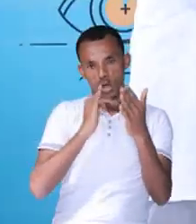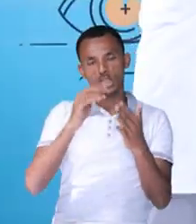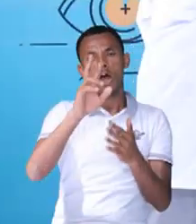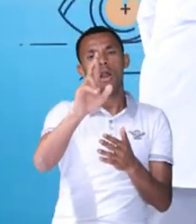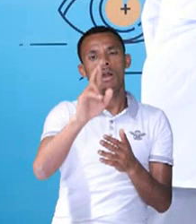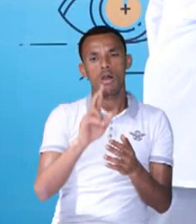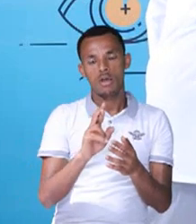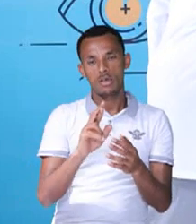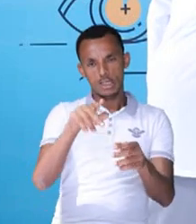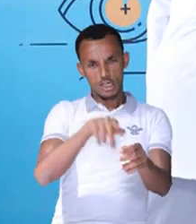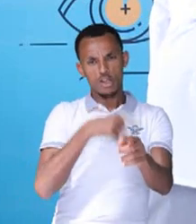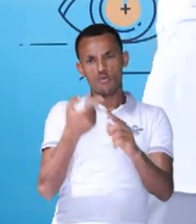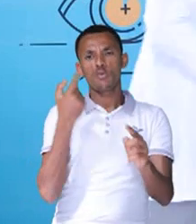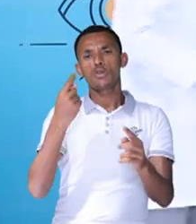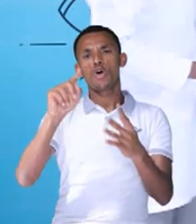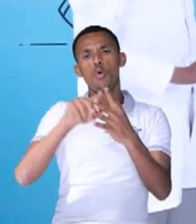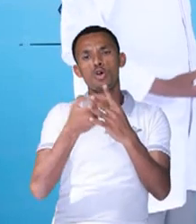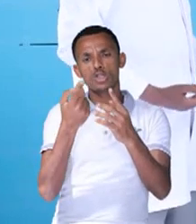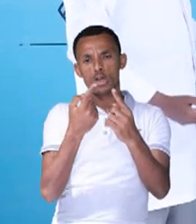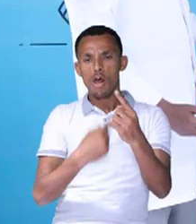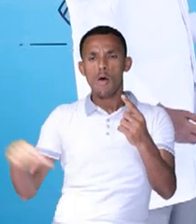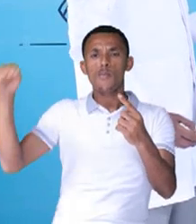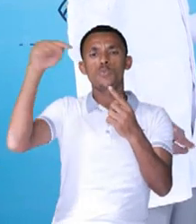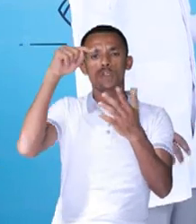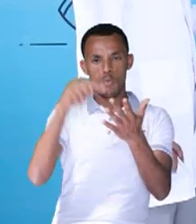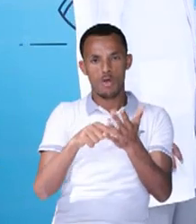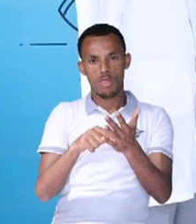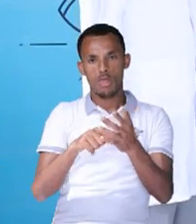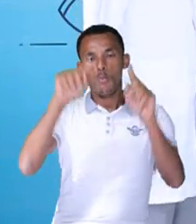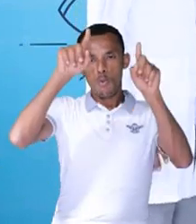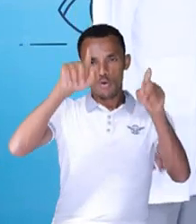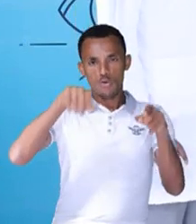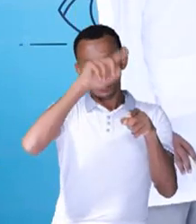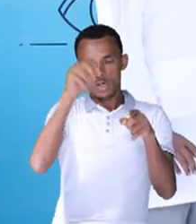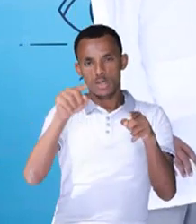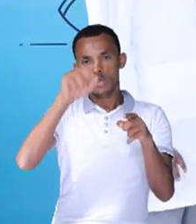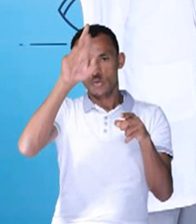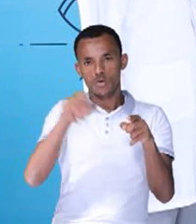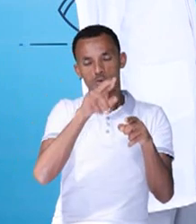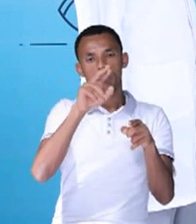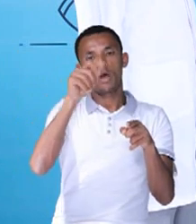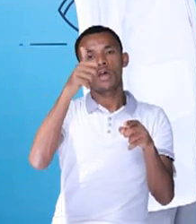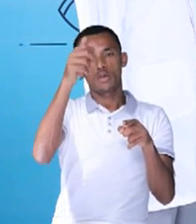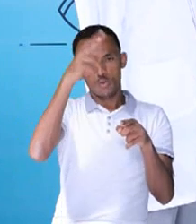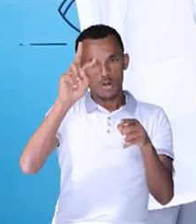R? The distance from the origin up to that point. Modulus of z, the square root of a squared plus b